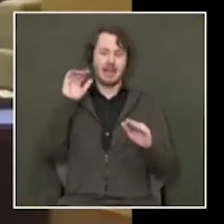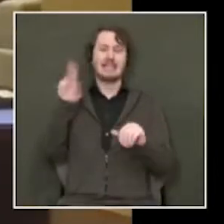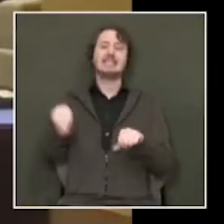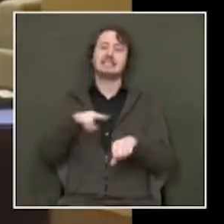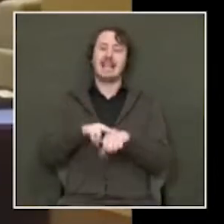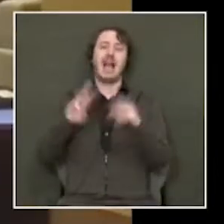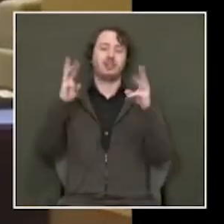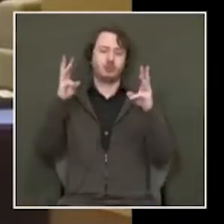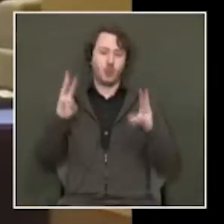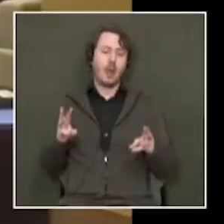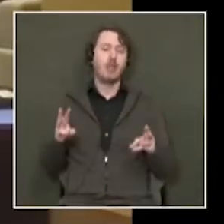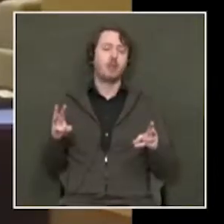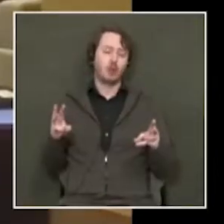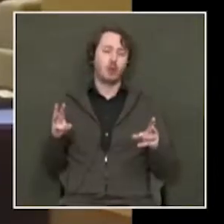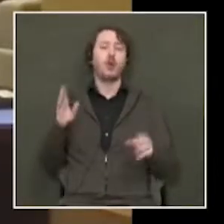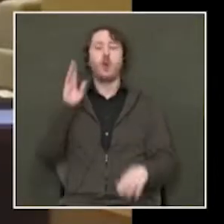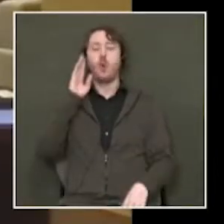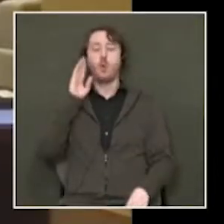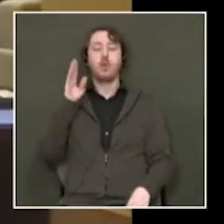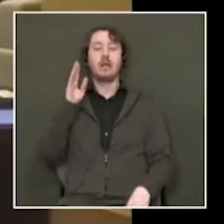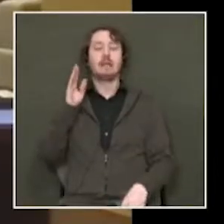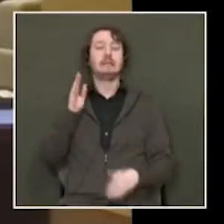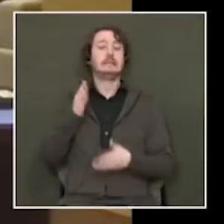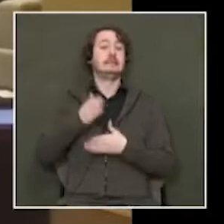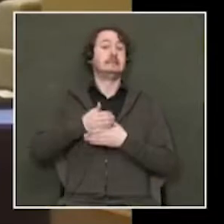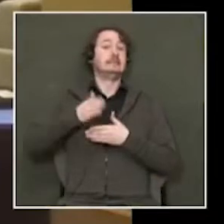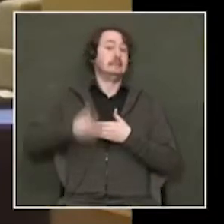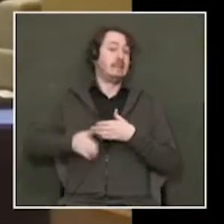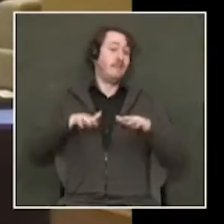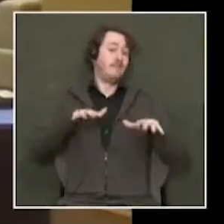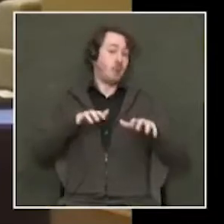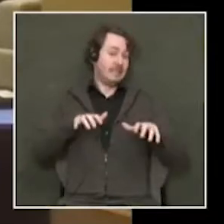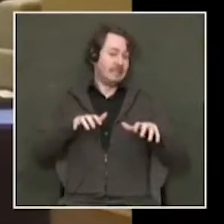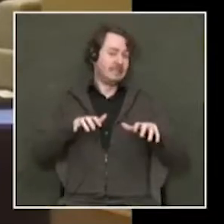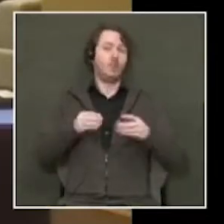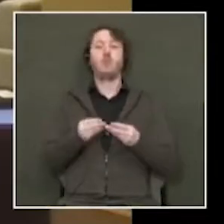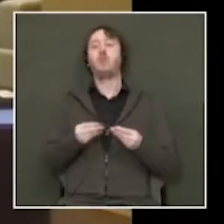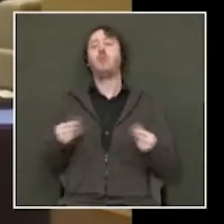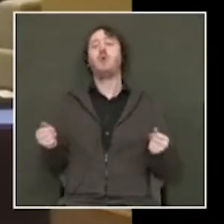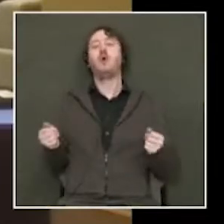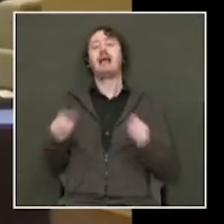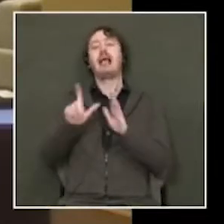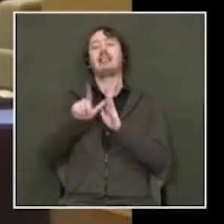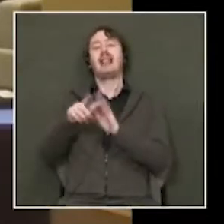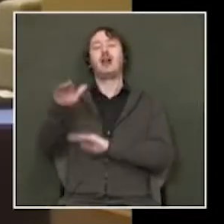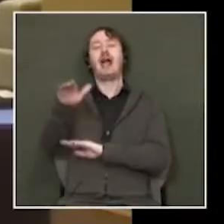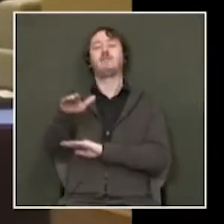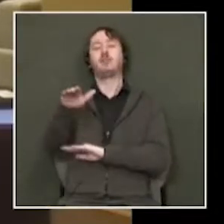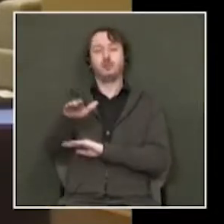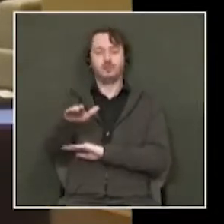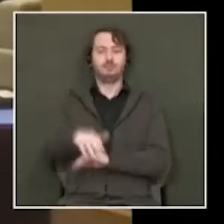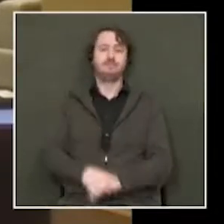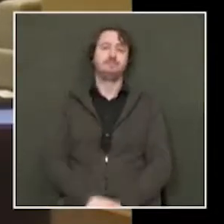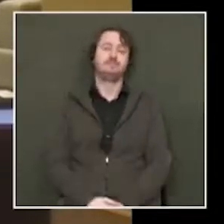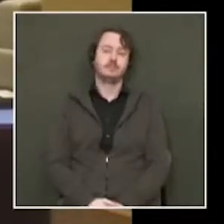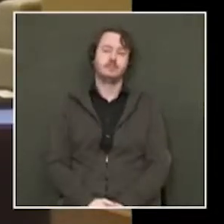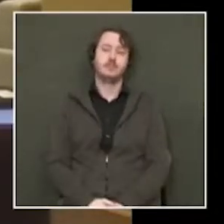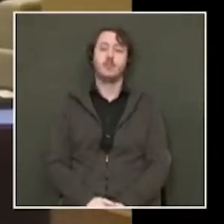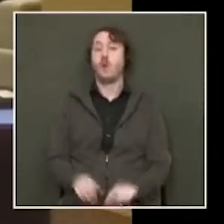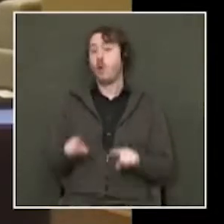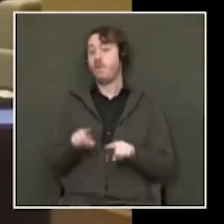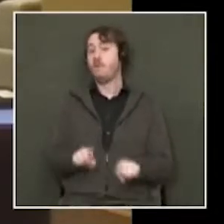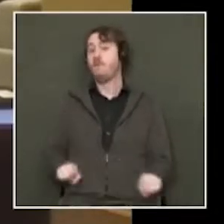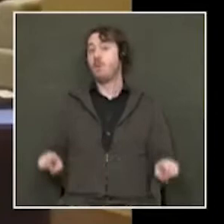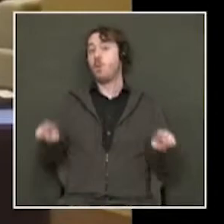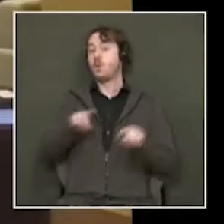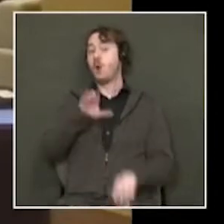does expect to come out of freezing temperatures early this afternoon. For those of you that have been